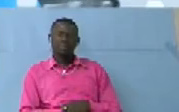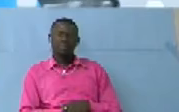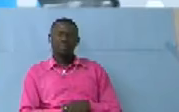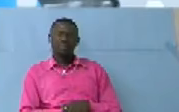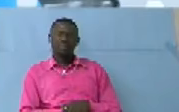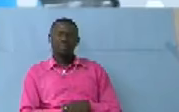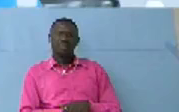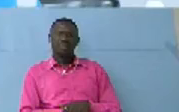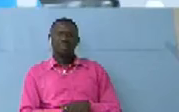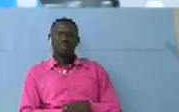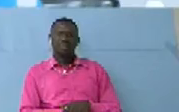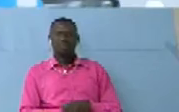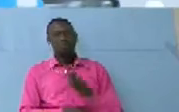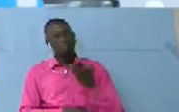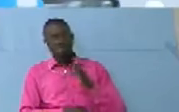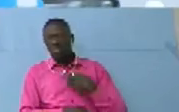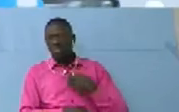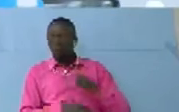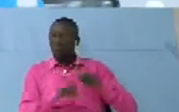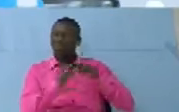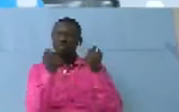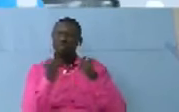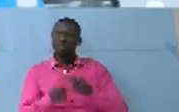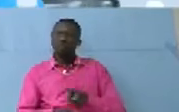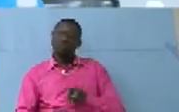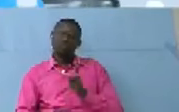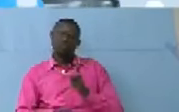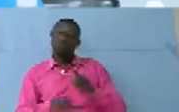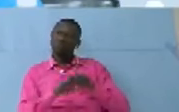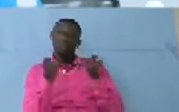They just want to destroy my manhood.